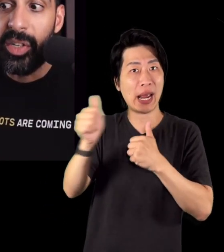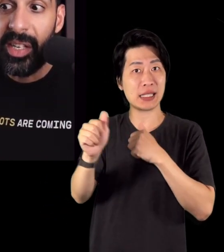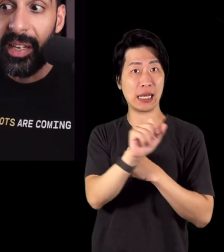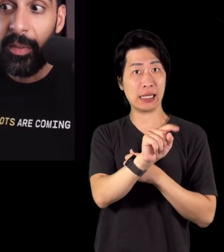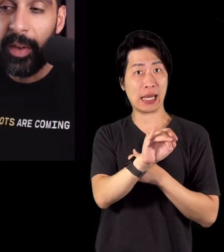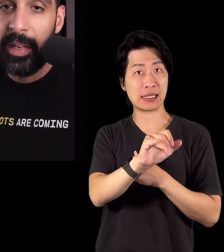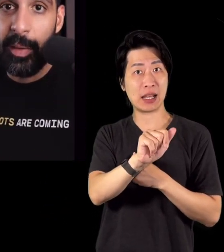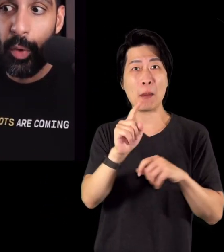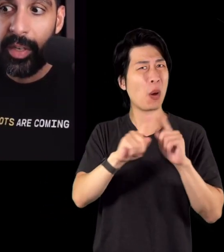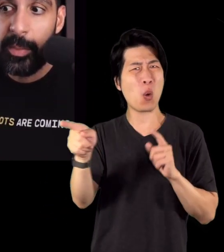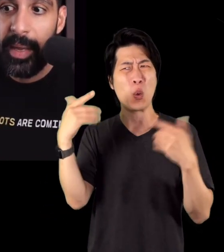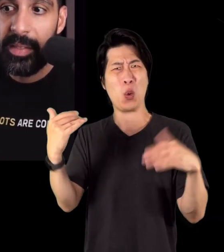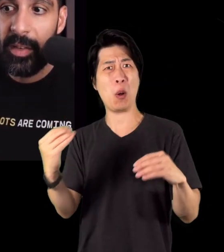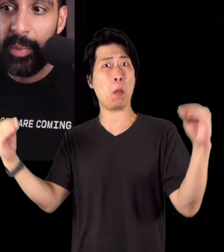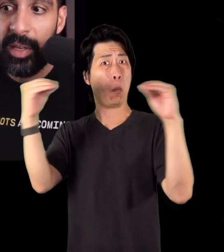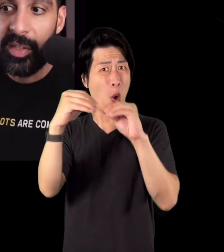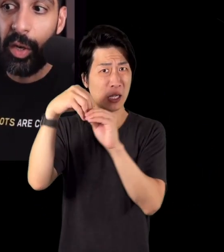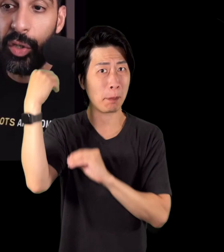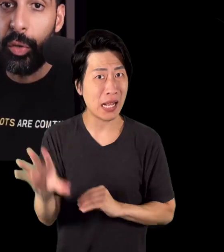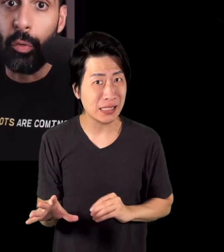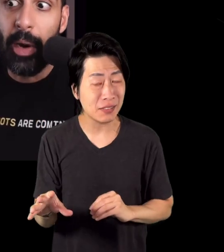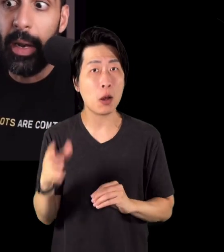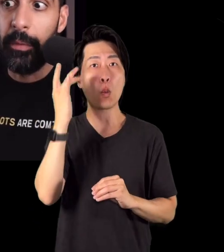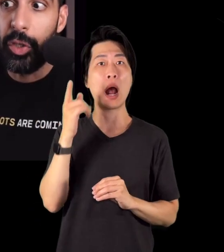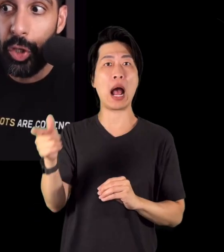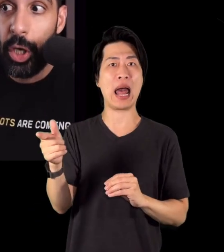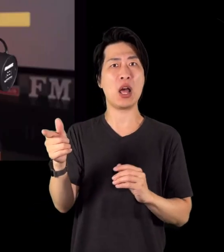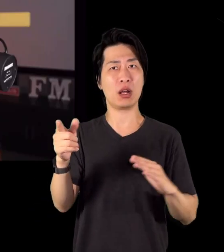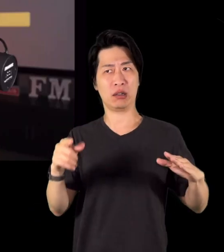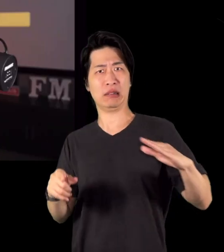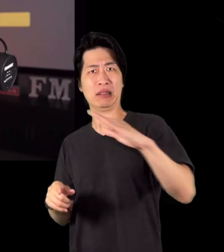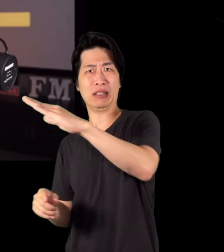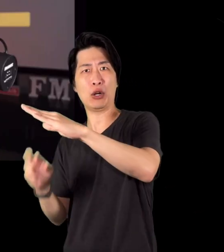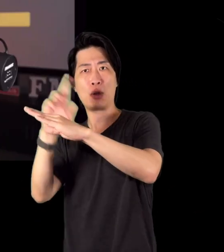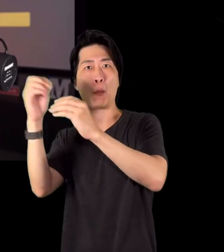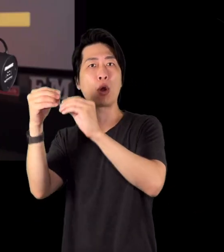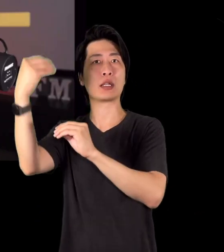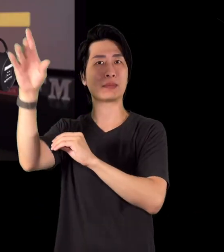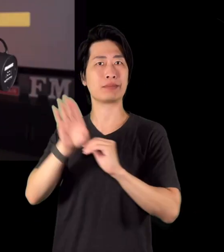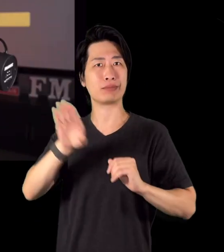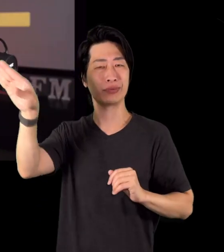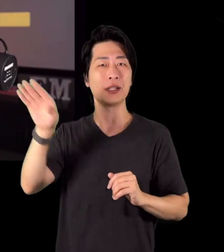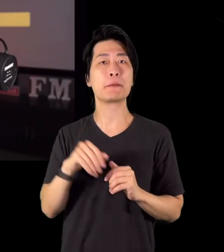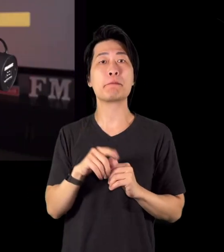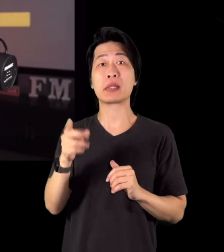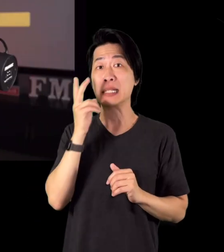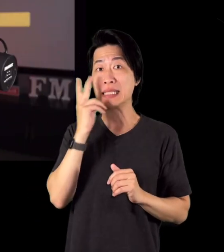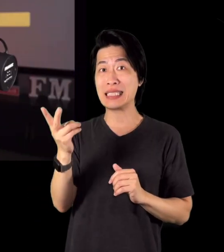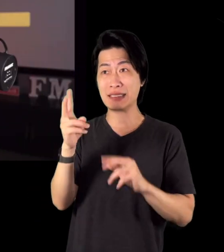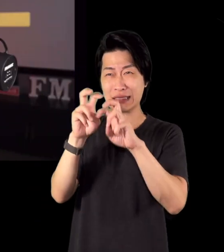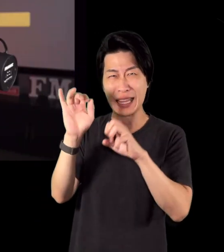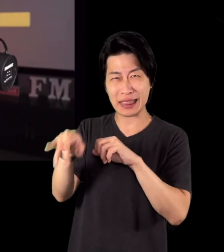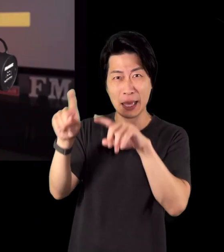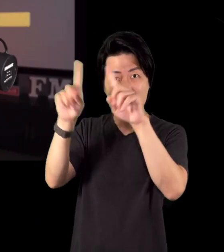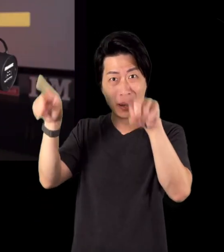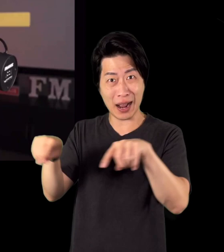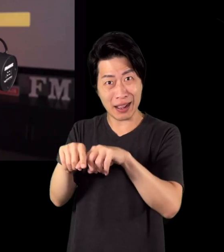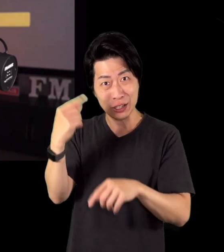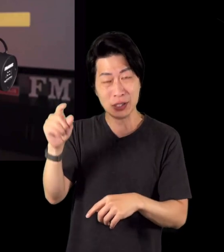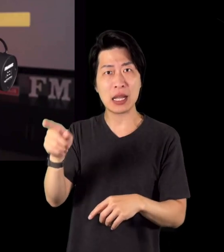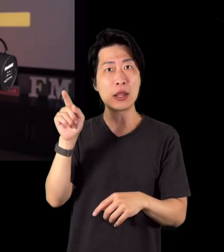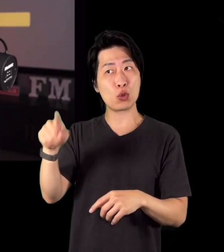but are significantly more expensive because they are to the right of the chart. And so if we analyze that box a little bit further, these cars are